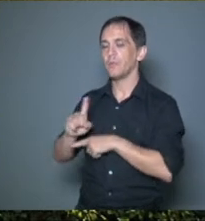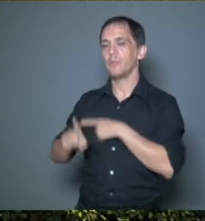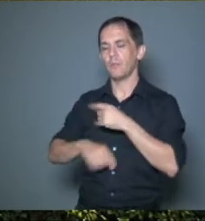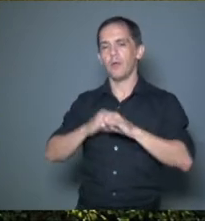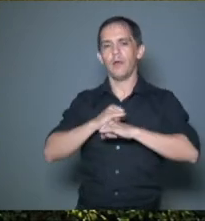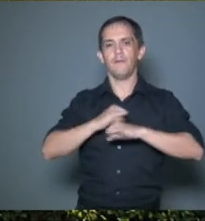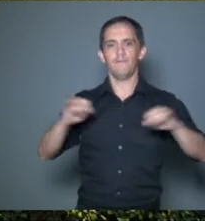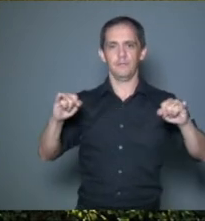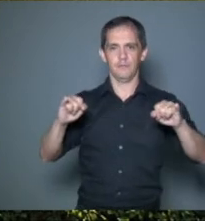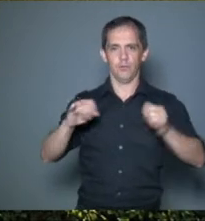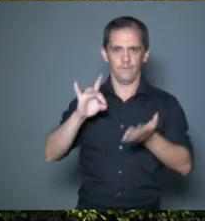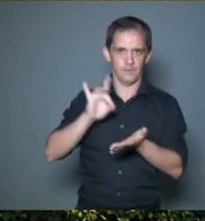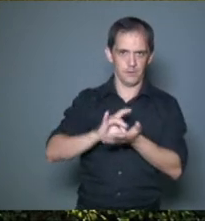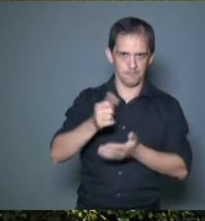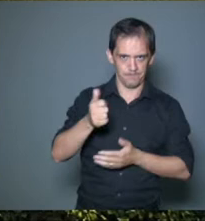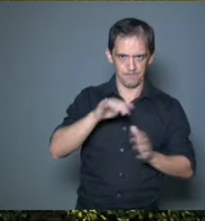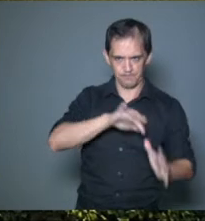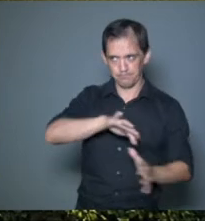be important in the future.